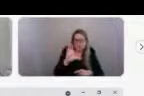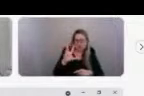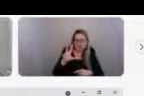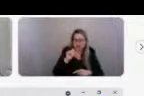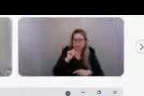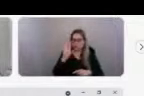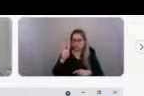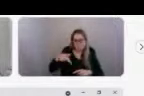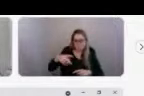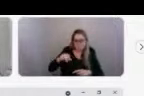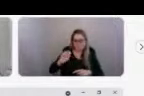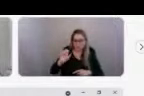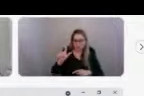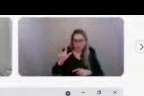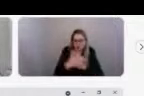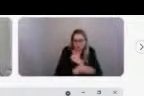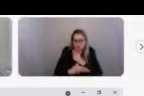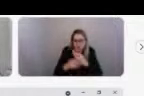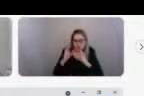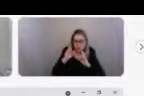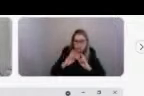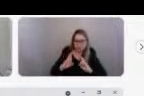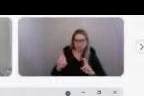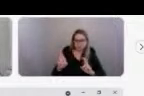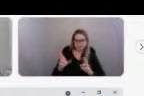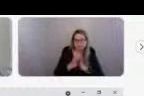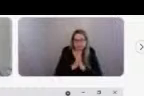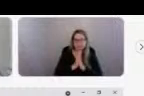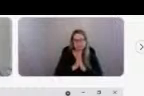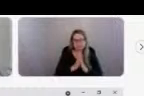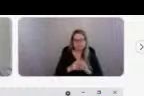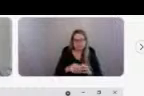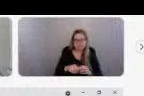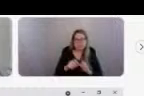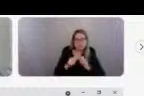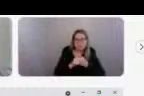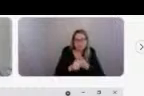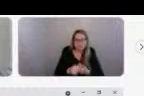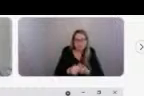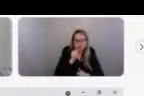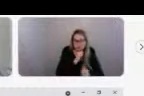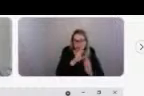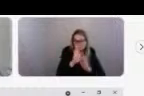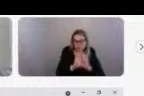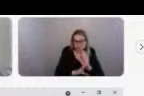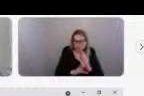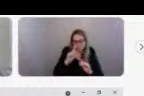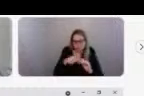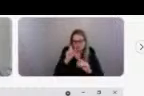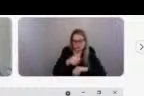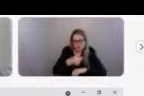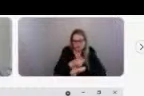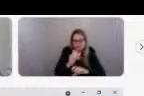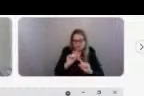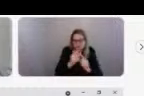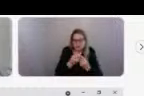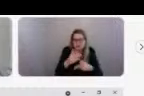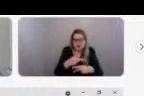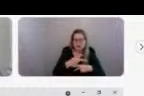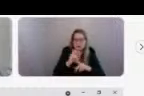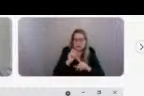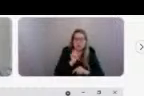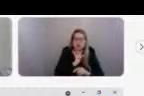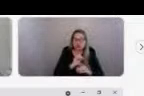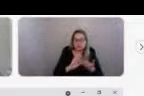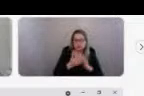county i respectfully request that the commission follow the arizona constitution when drawing districts and keep the gilbert community